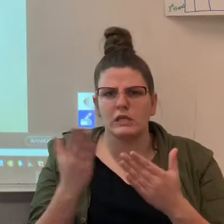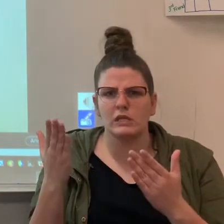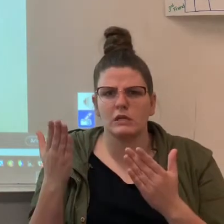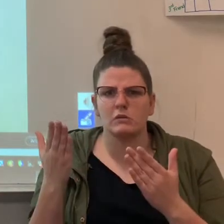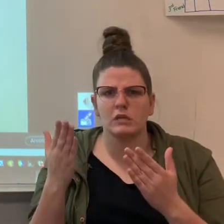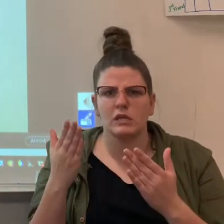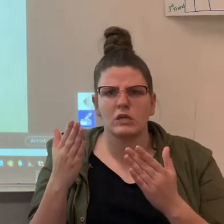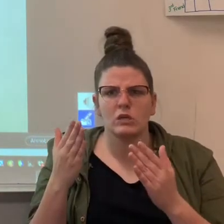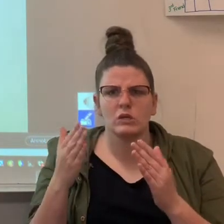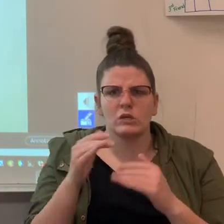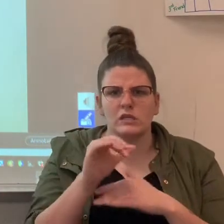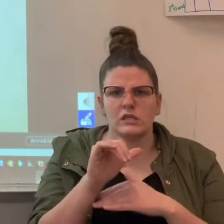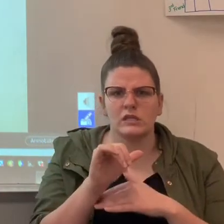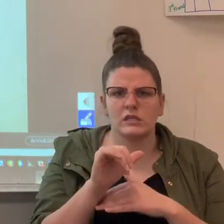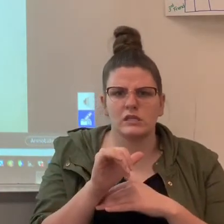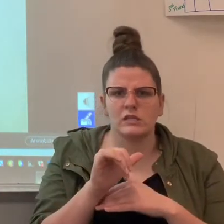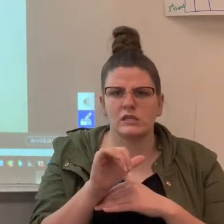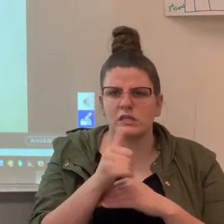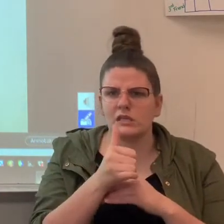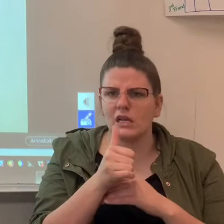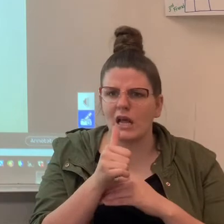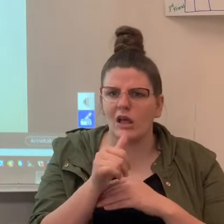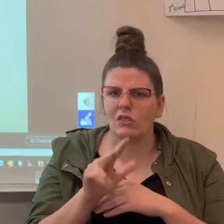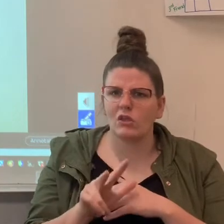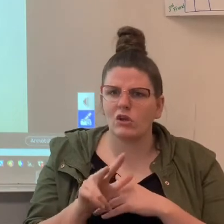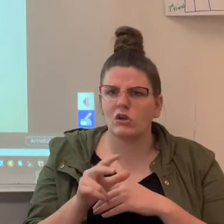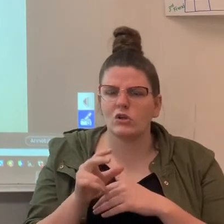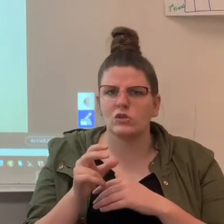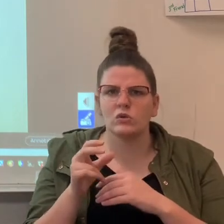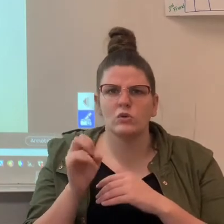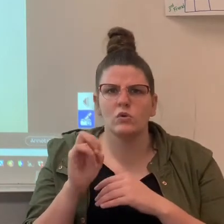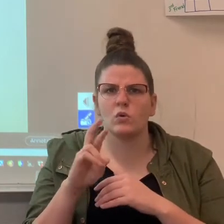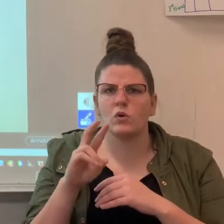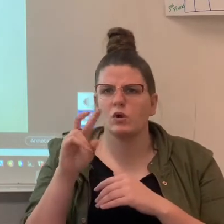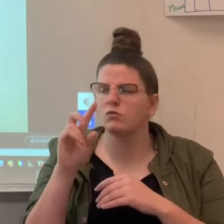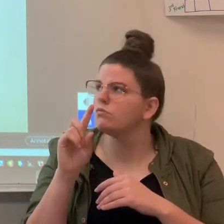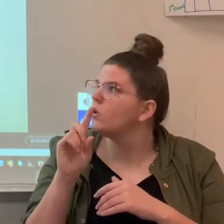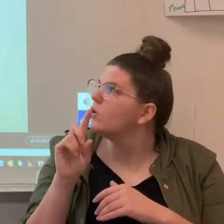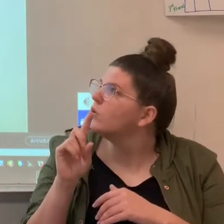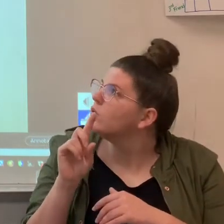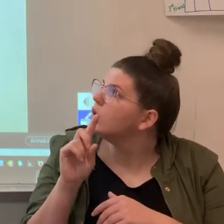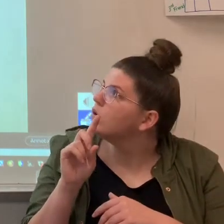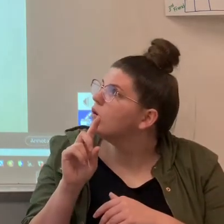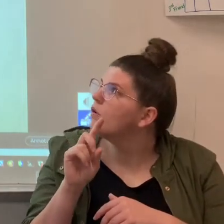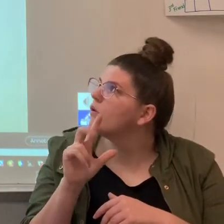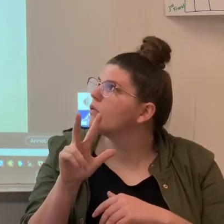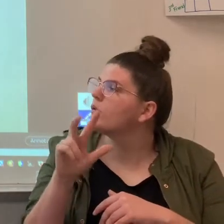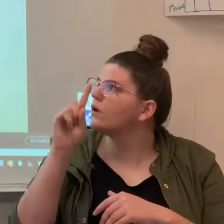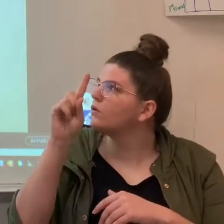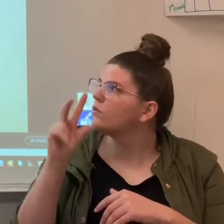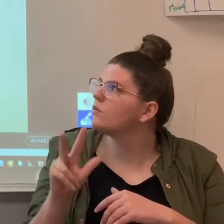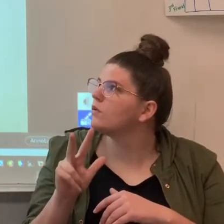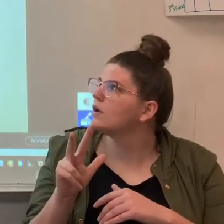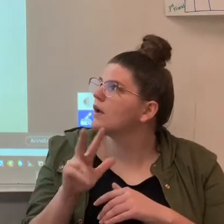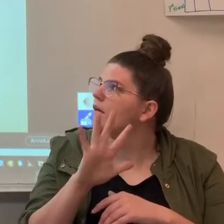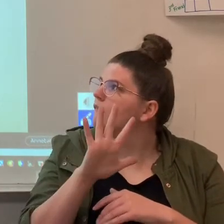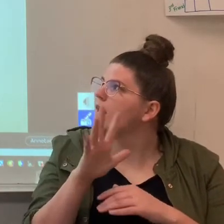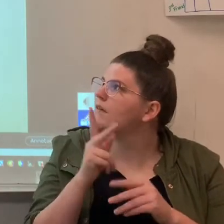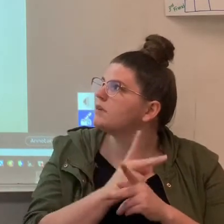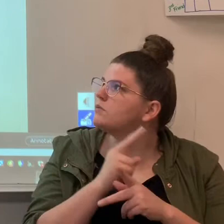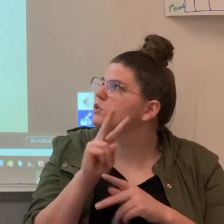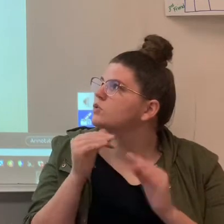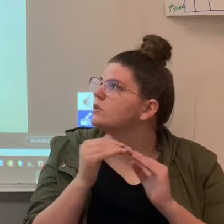3 1/3. This one here would be 10 times 2. This is saying 10 times 2, which is, 5 times 2, which is